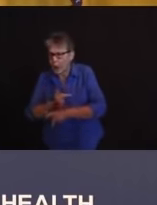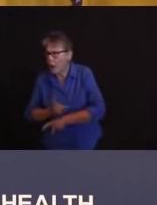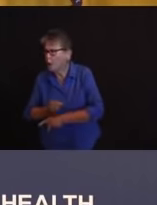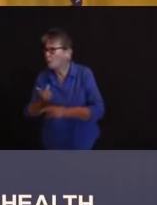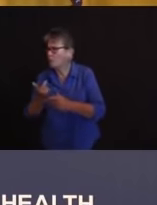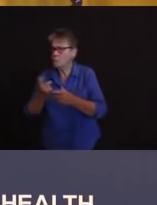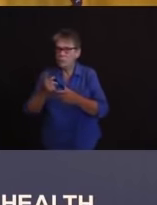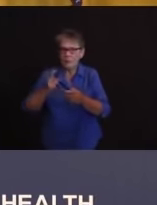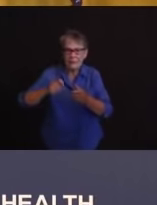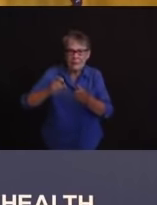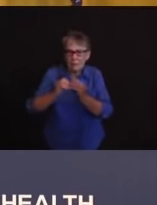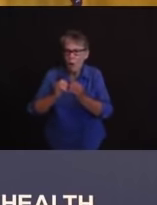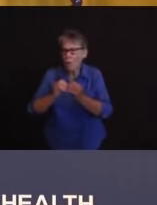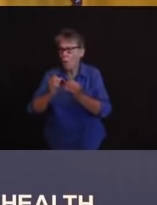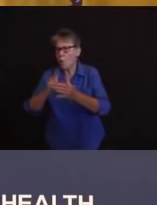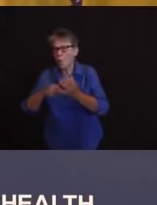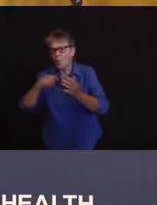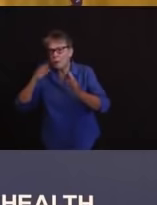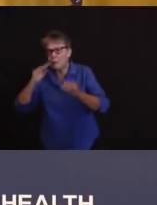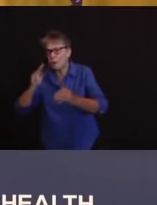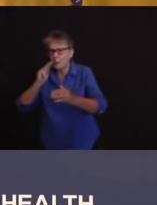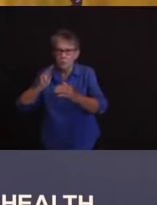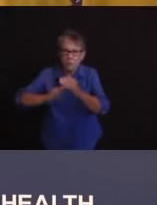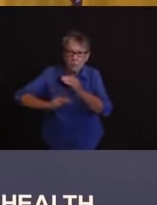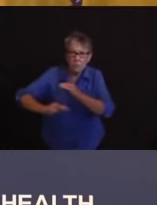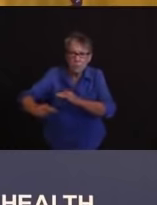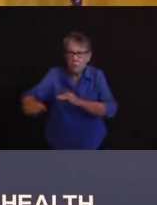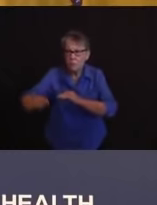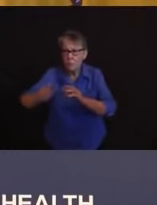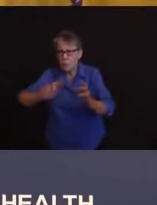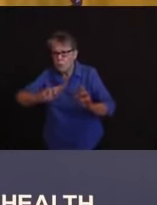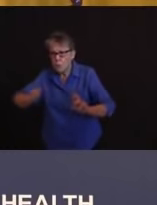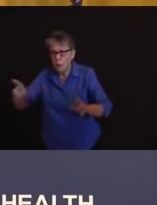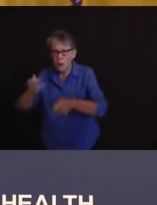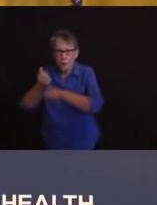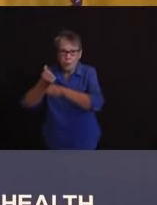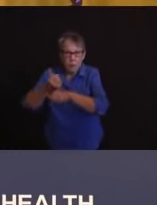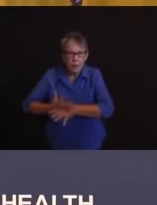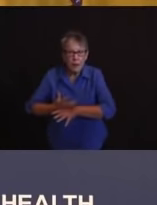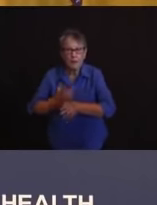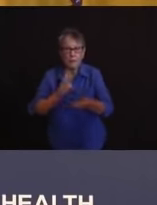supplies, whether you're a long-term care facility or a hospital or some other